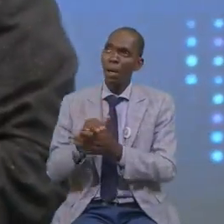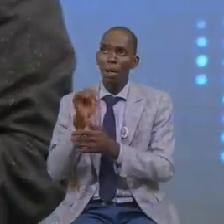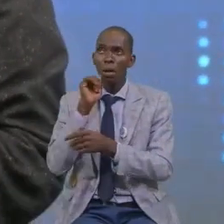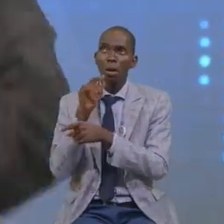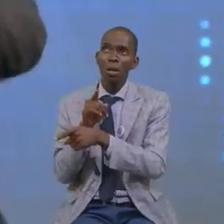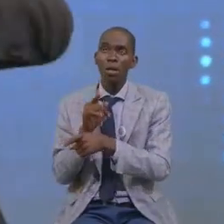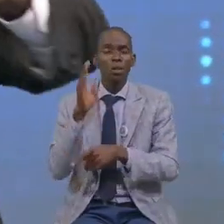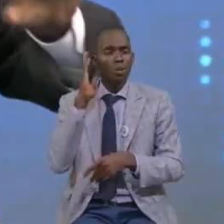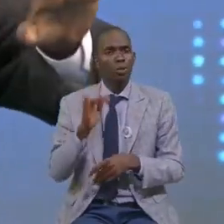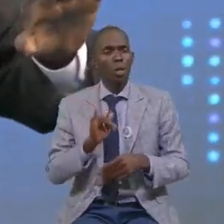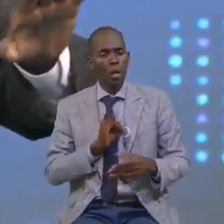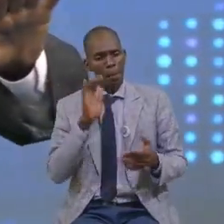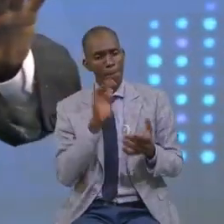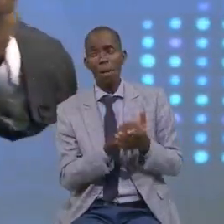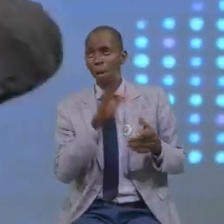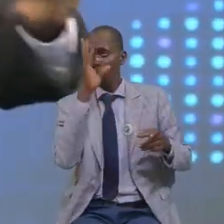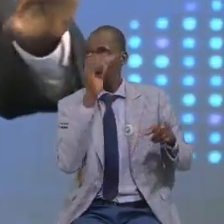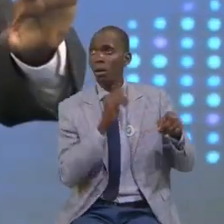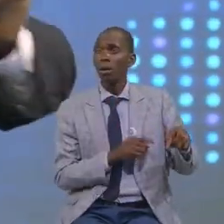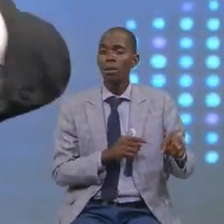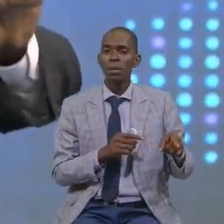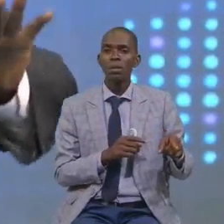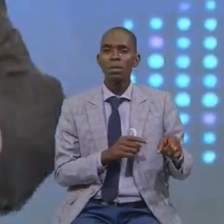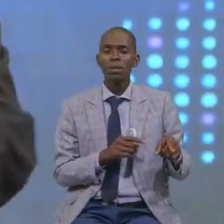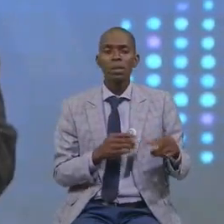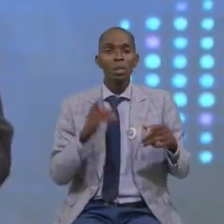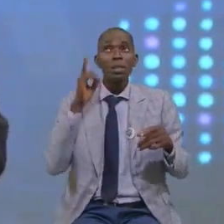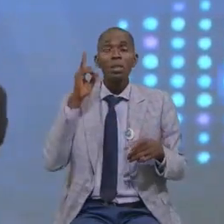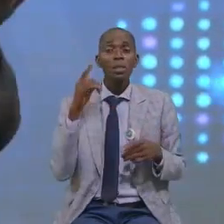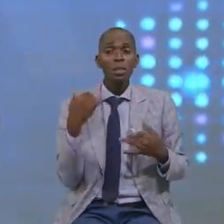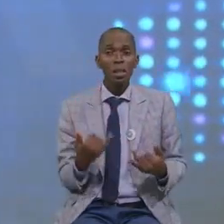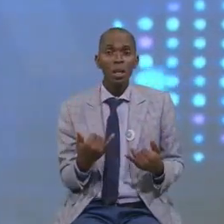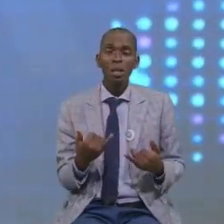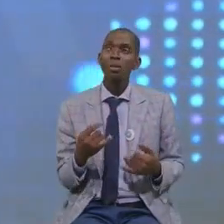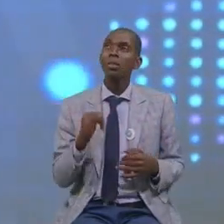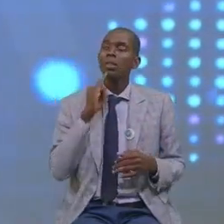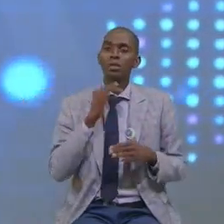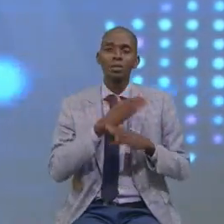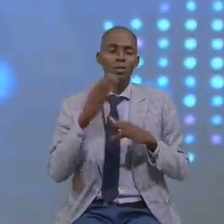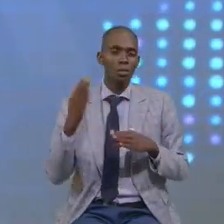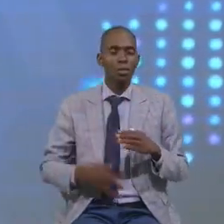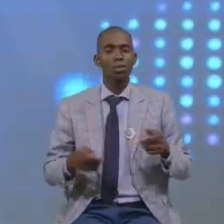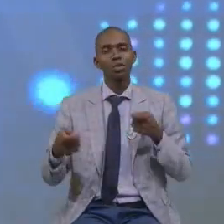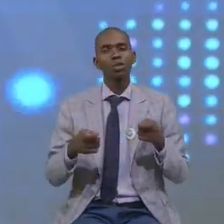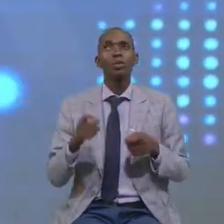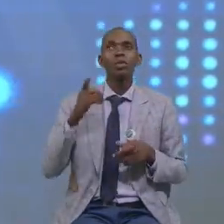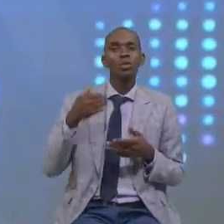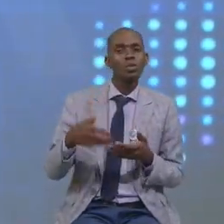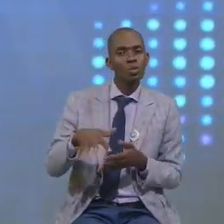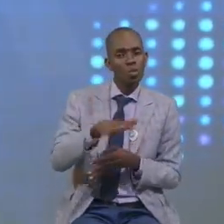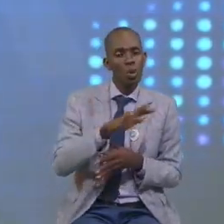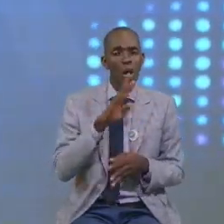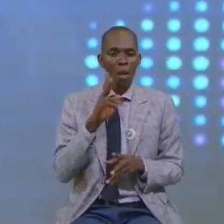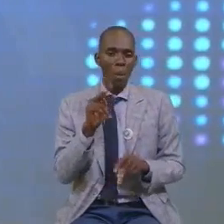I marry him? He now is in total control. Those are the people, when he